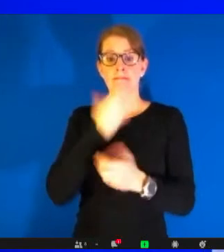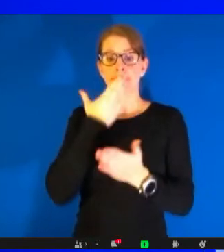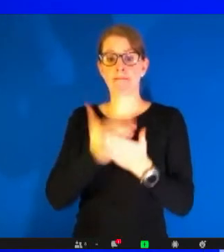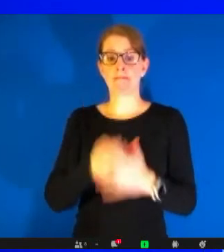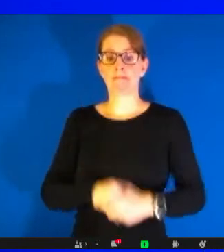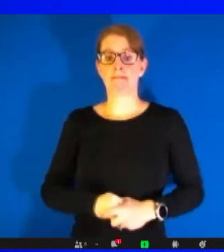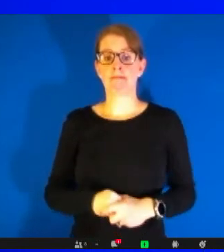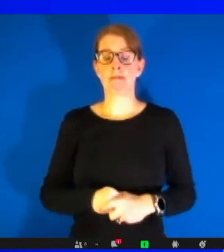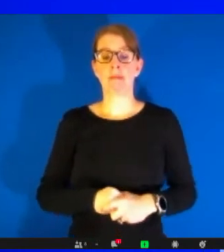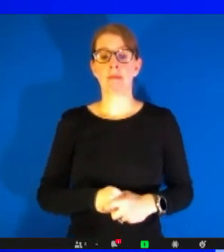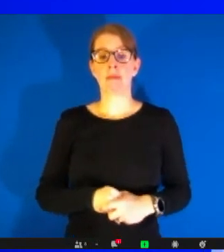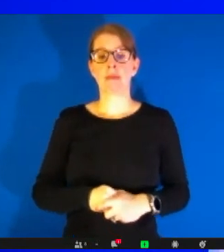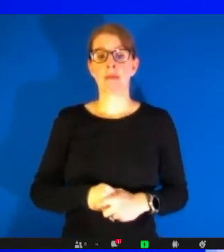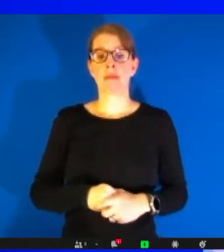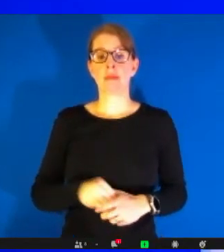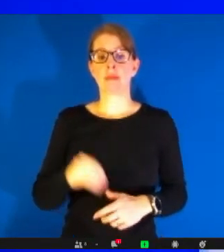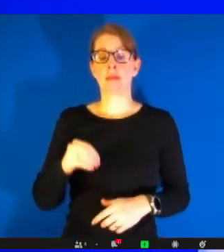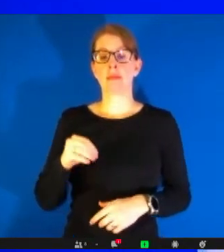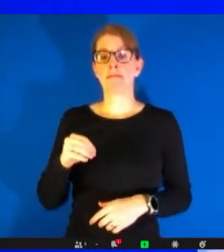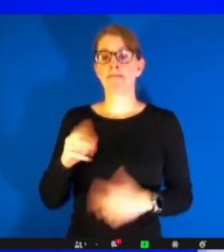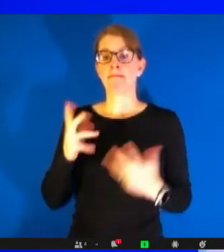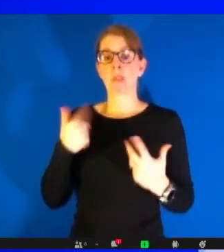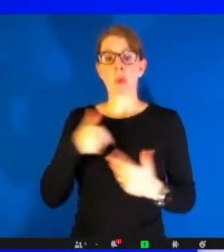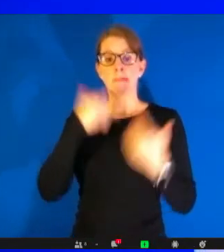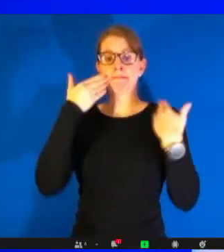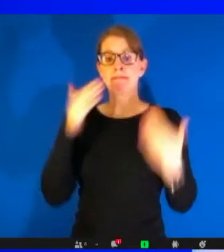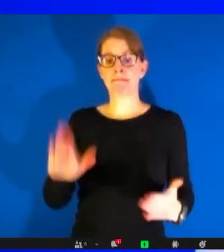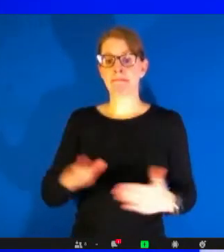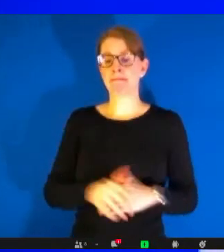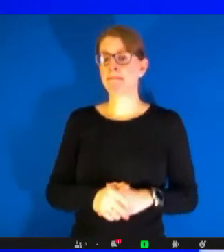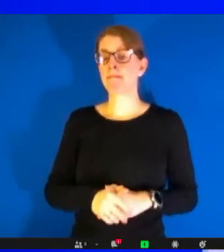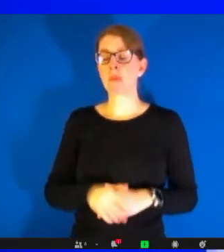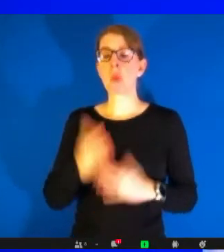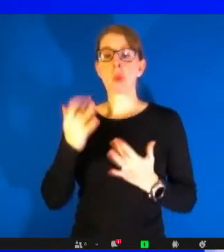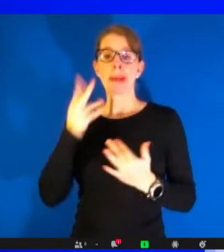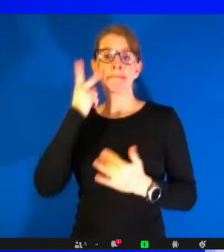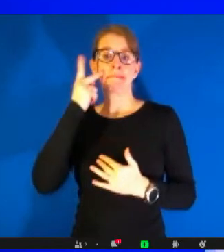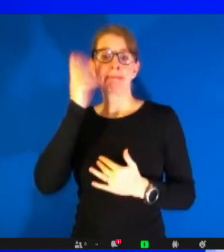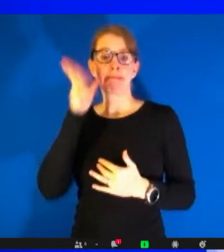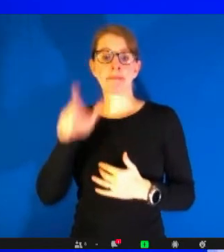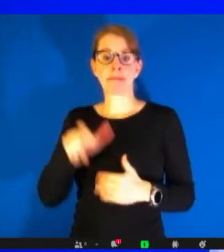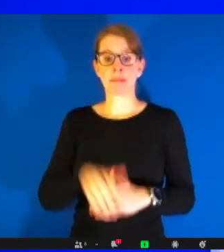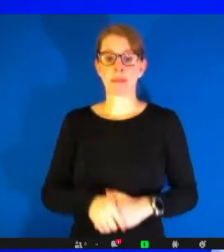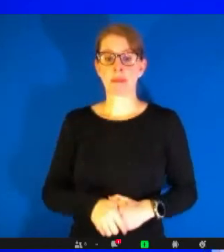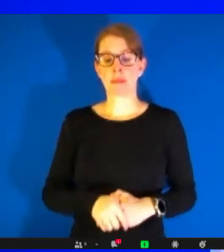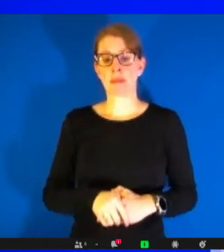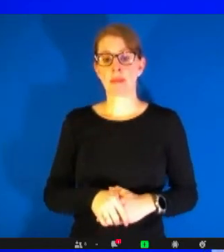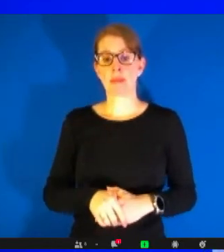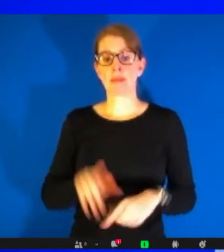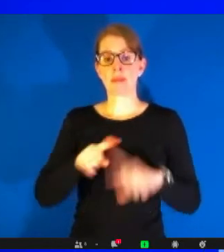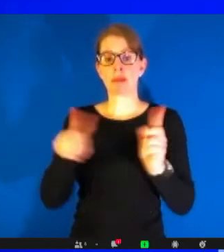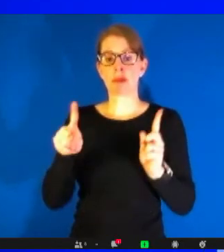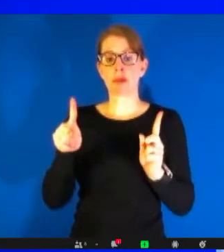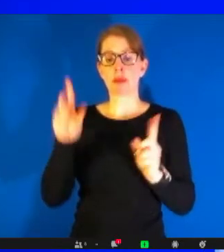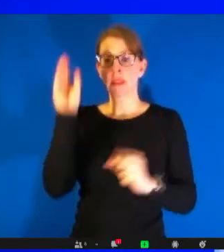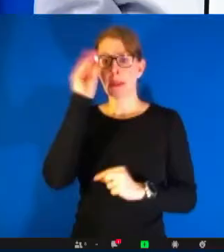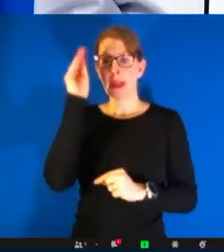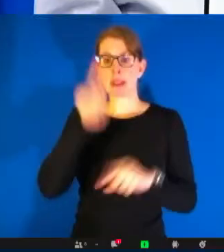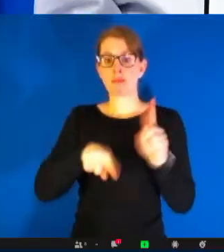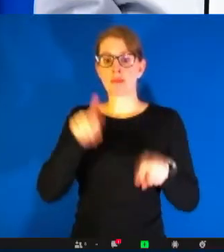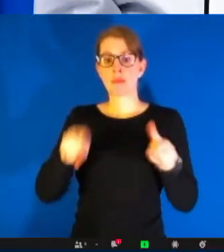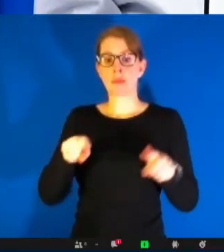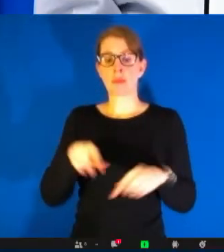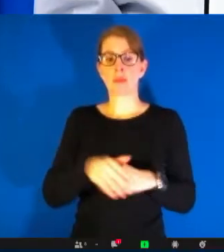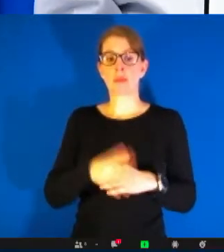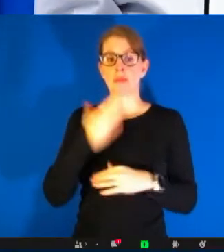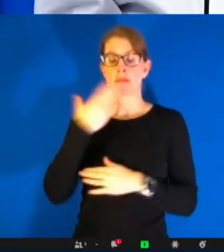the question is, we don't know, and I think we just have to kind of wait and see. But there are varying opinions out there. Amberly says, good morning, Dr. Kumer.